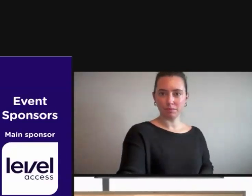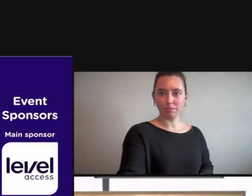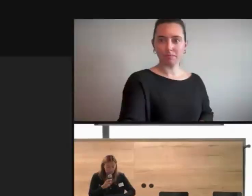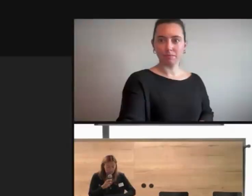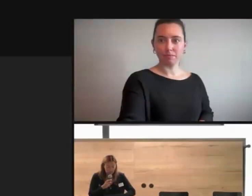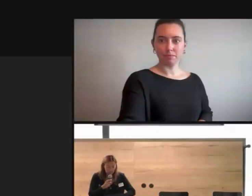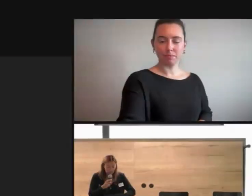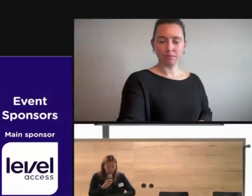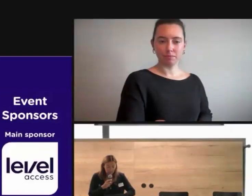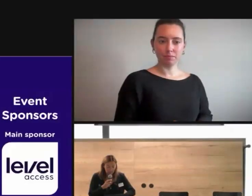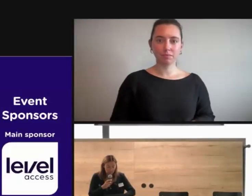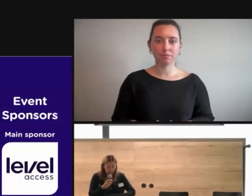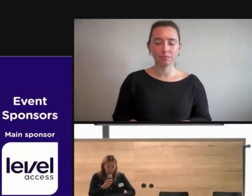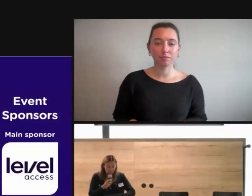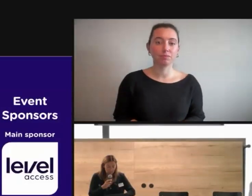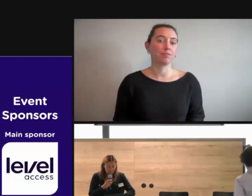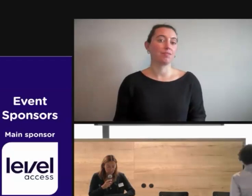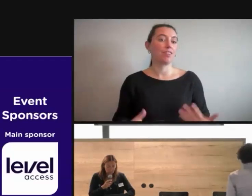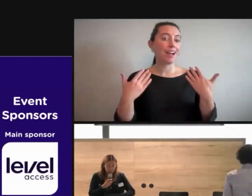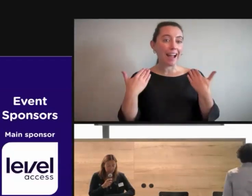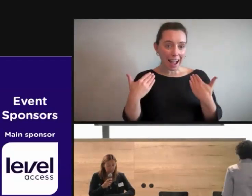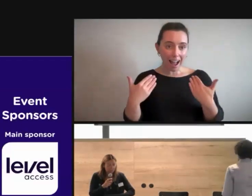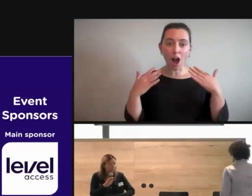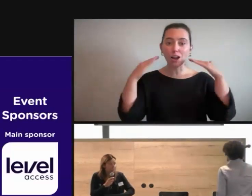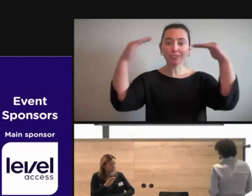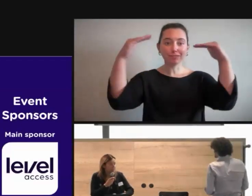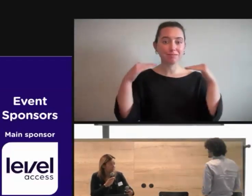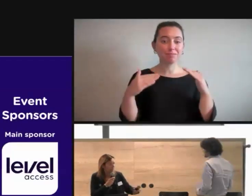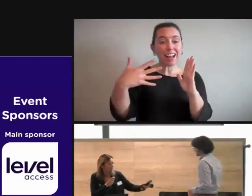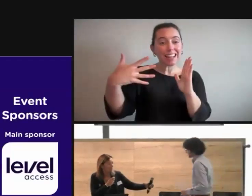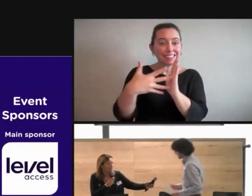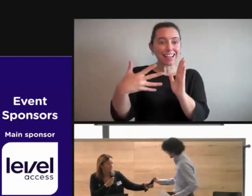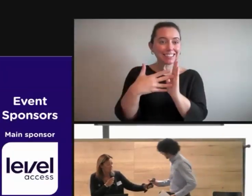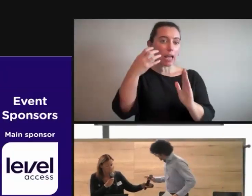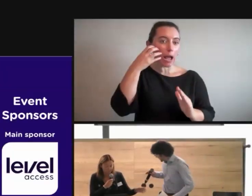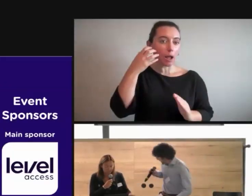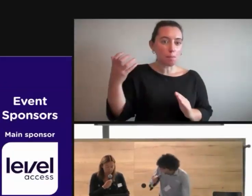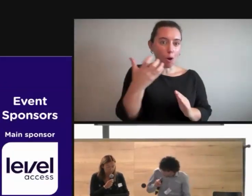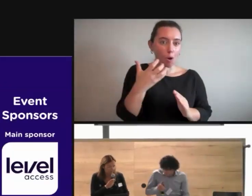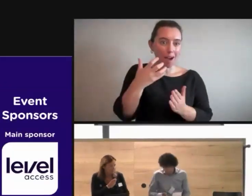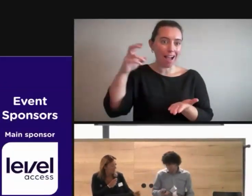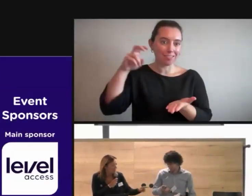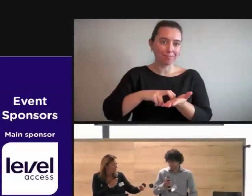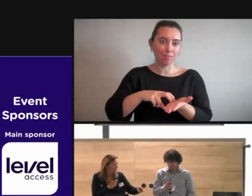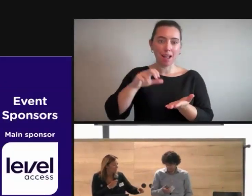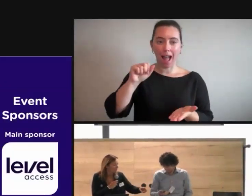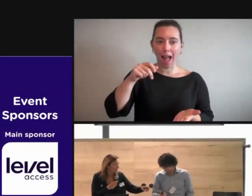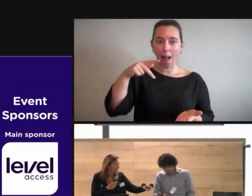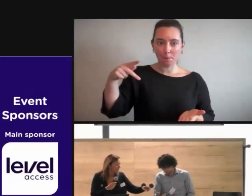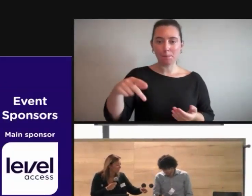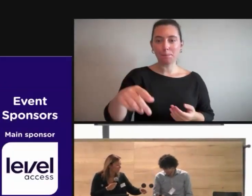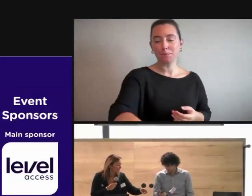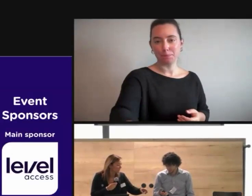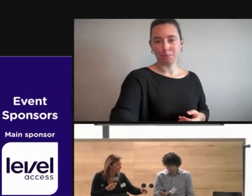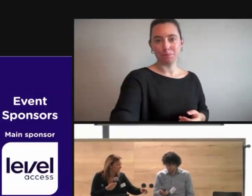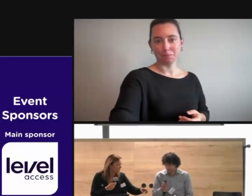So, and now we are moving to testing of mobile apps. Yes, welcome. Hello. No, I've just put it off out,